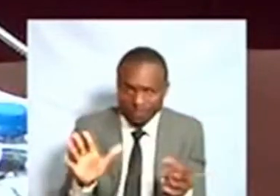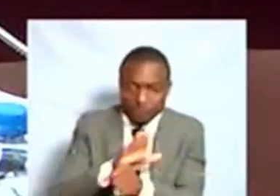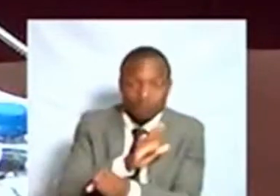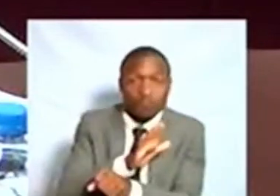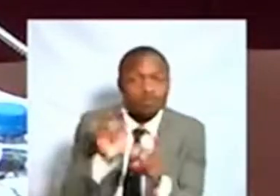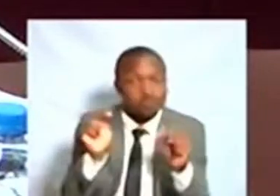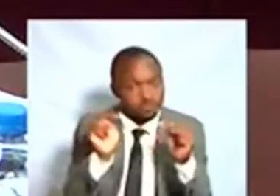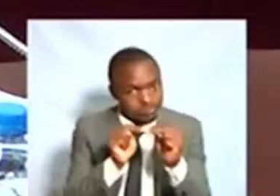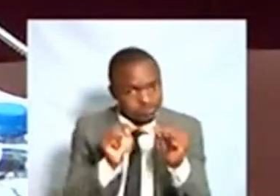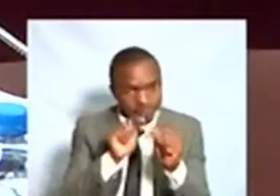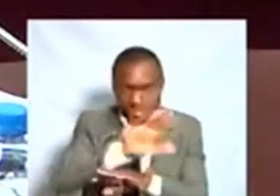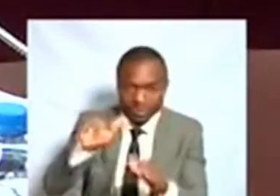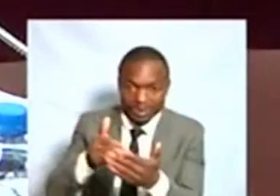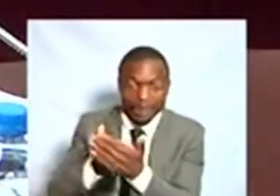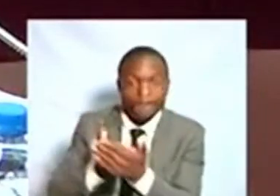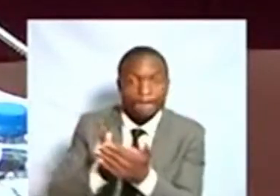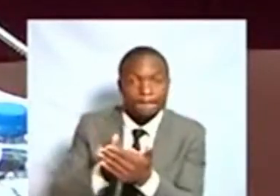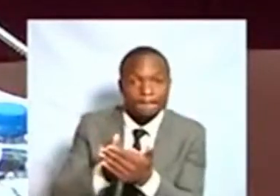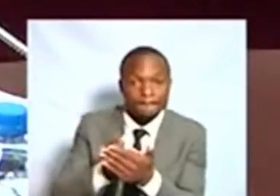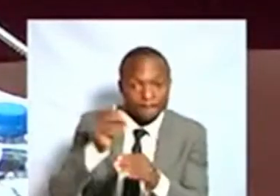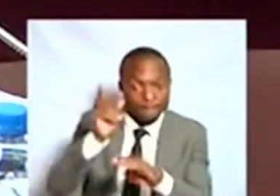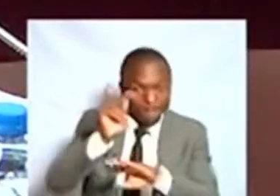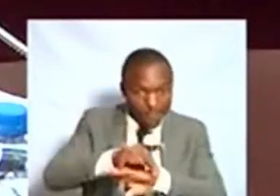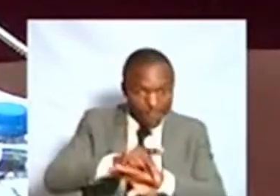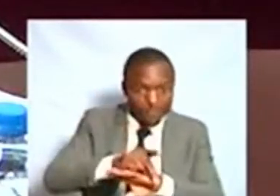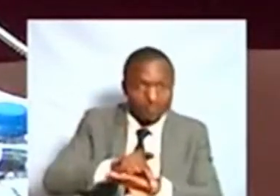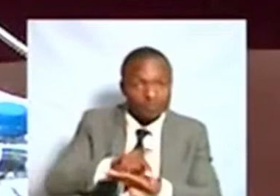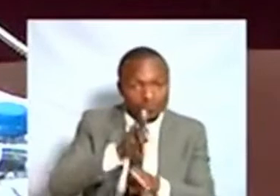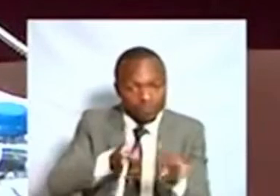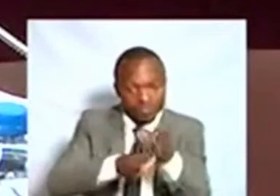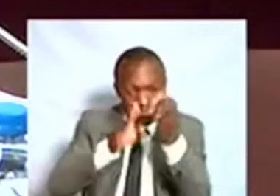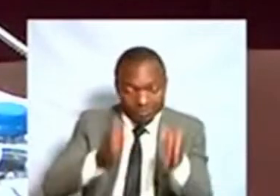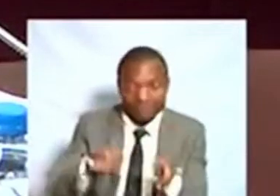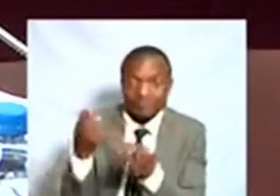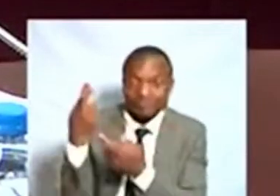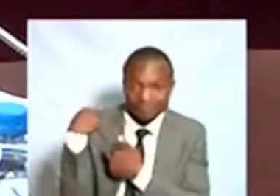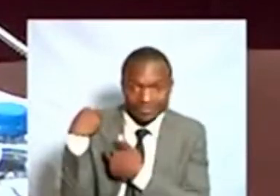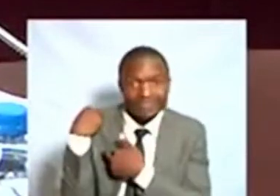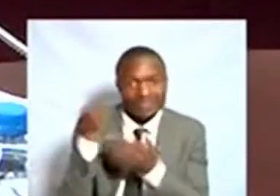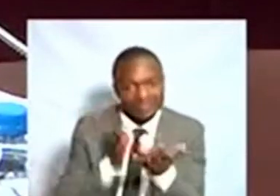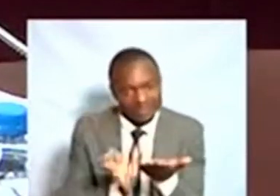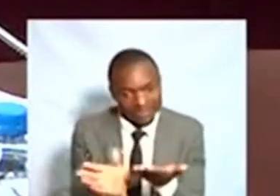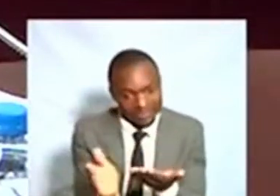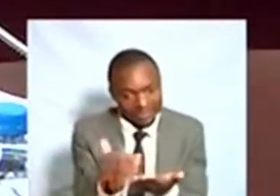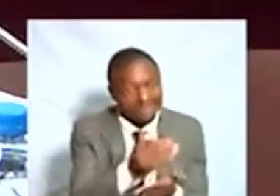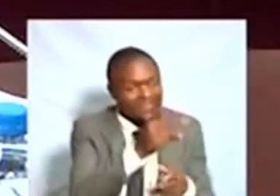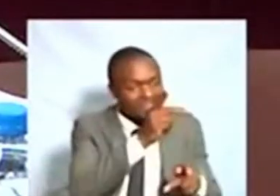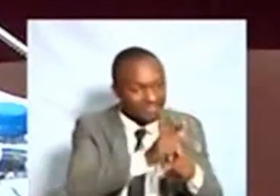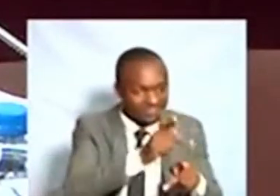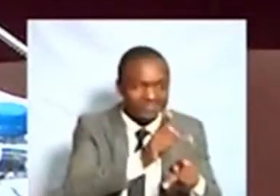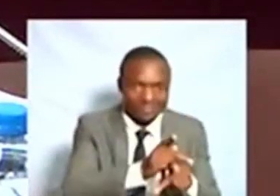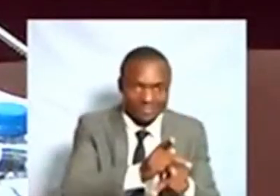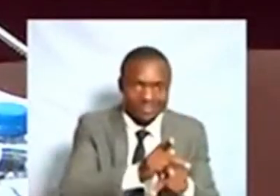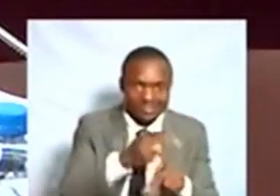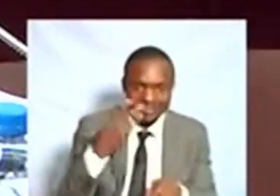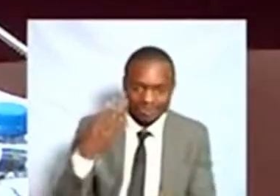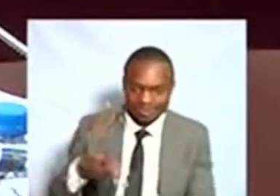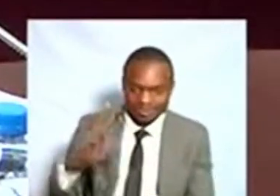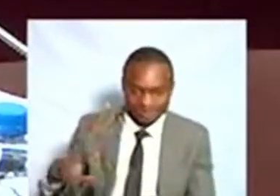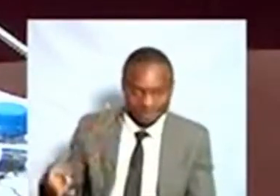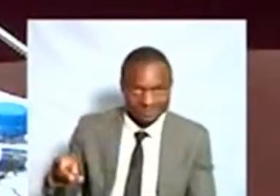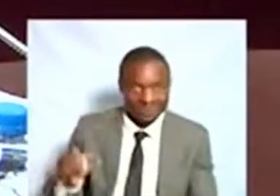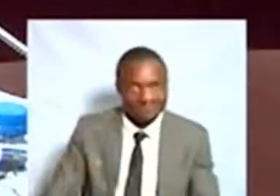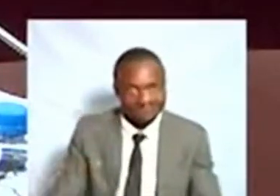contracts for all projects so that the contractor is responsible for collection and storage of materials.